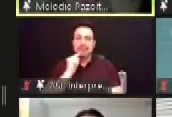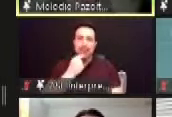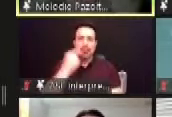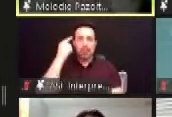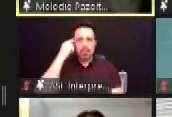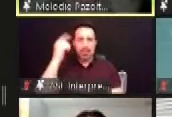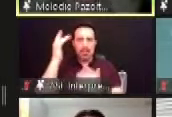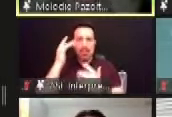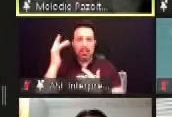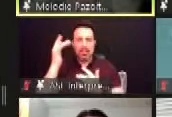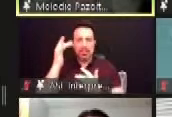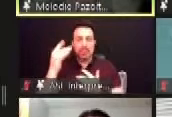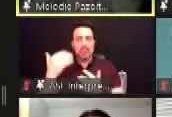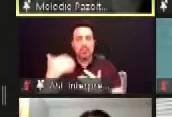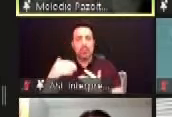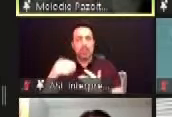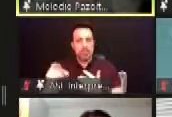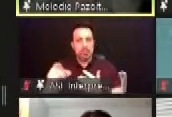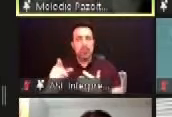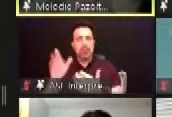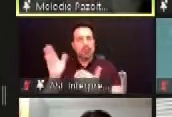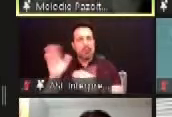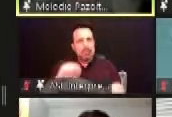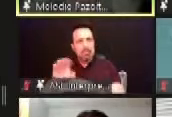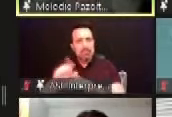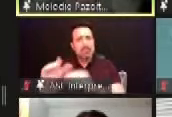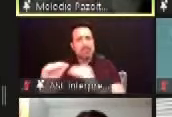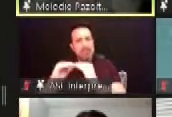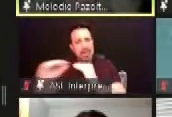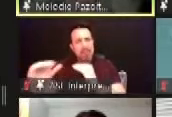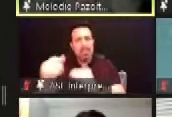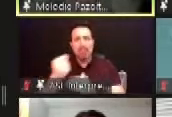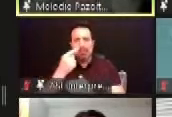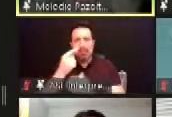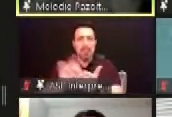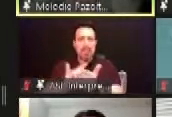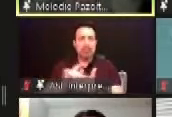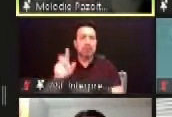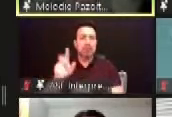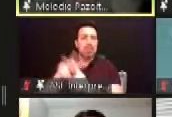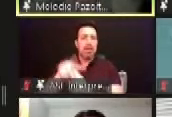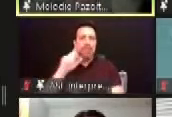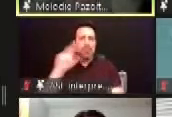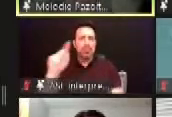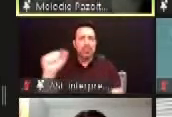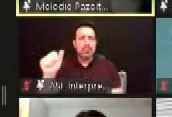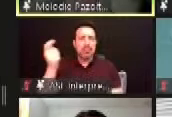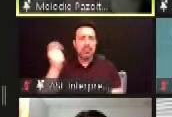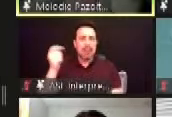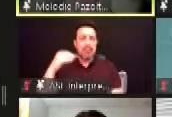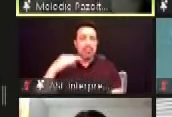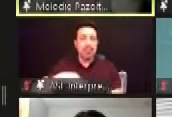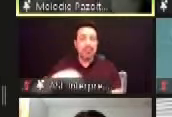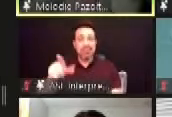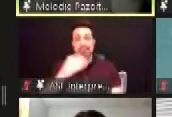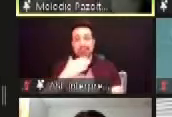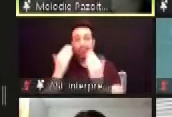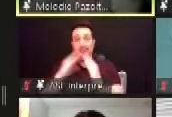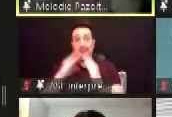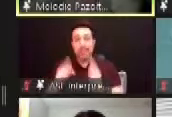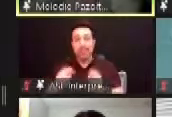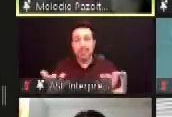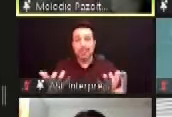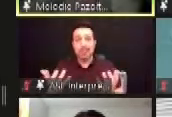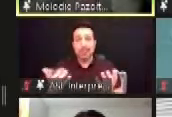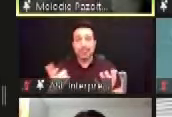was advised just to get stable, to take medications and apply for disability benefits, and she was homeless.